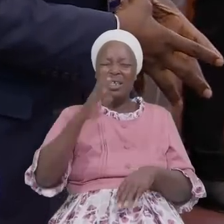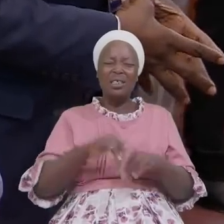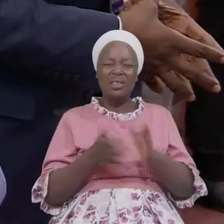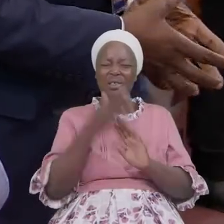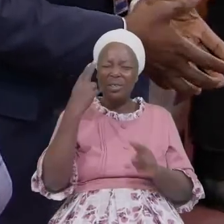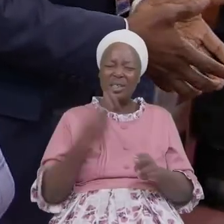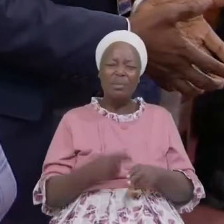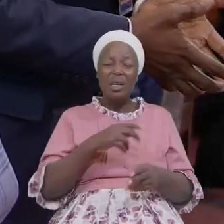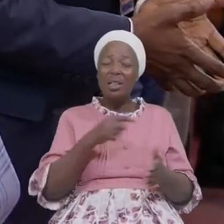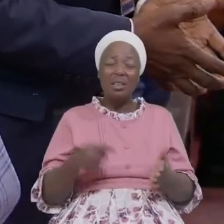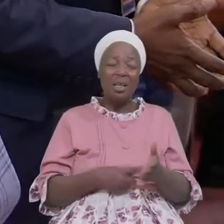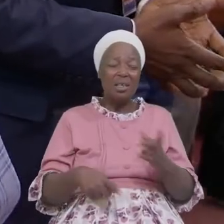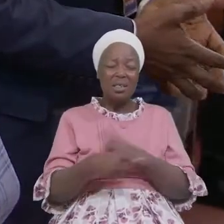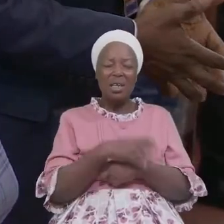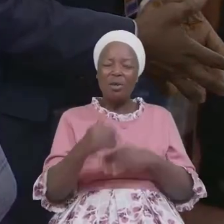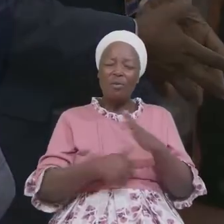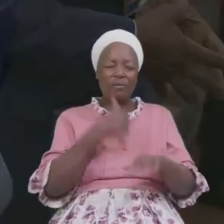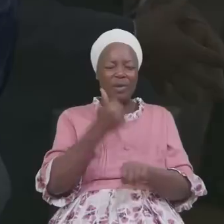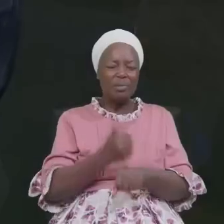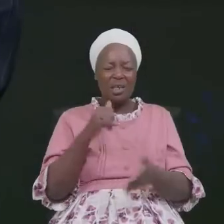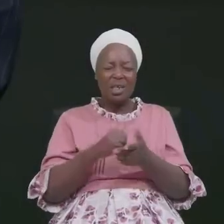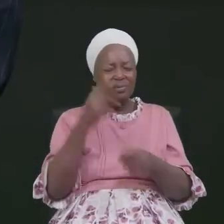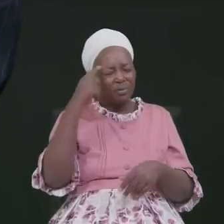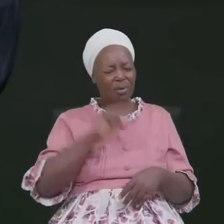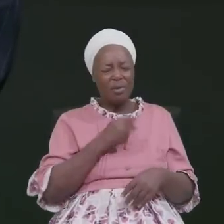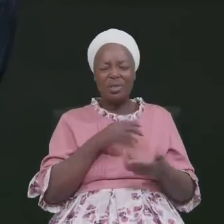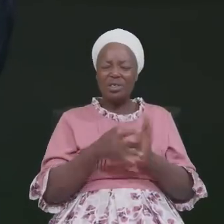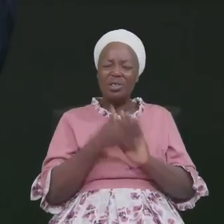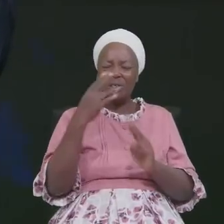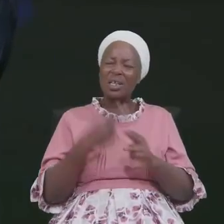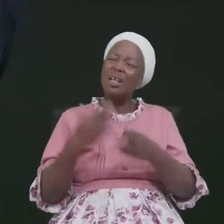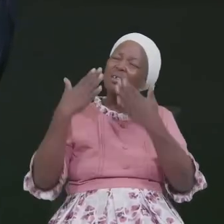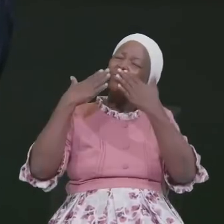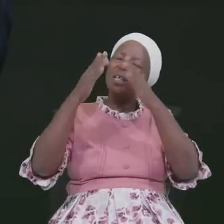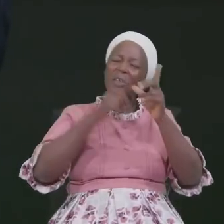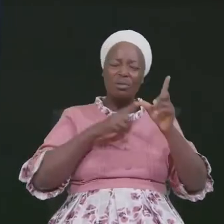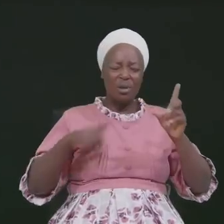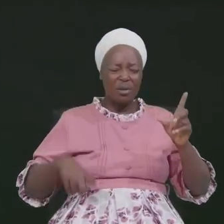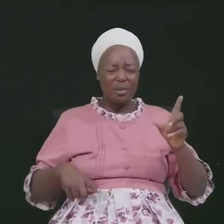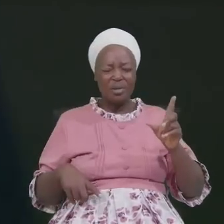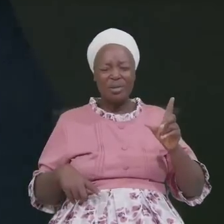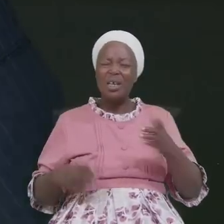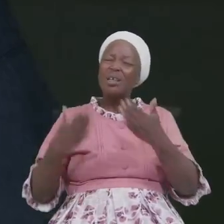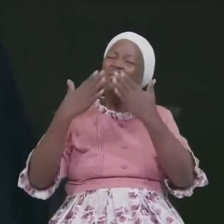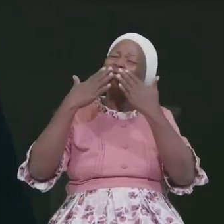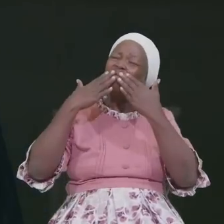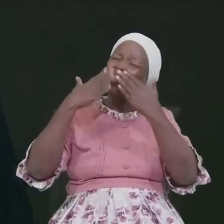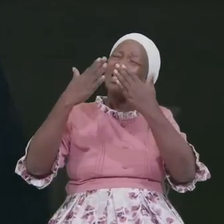This day, confirm it for us. Thank you, Lord. Thank you,